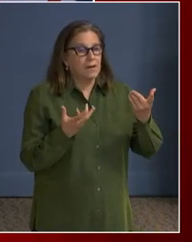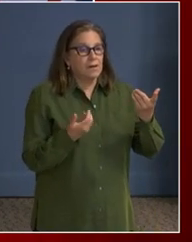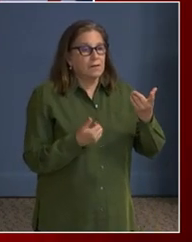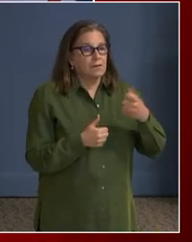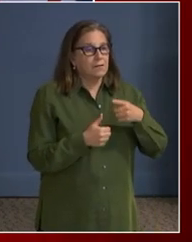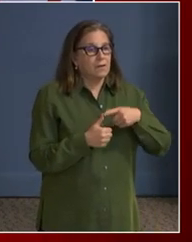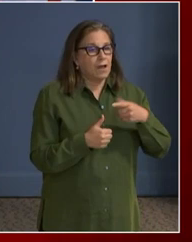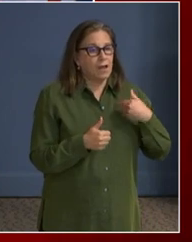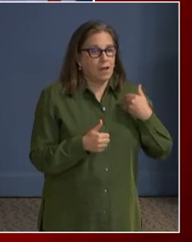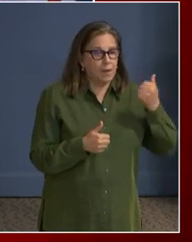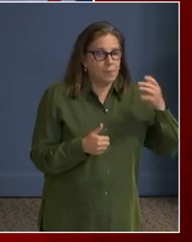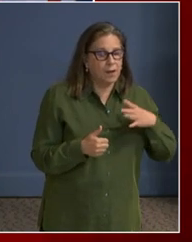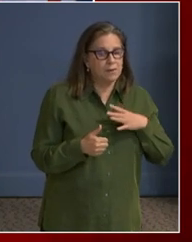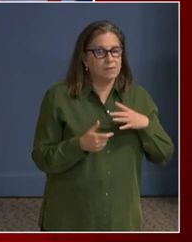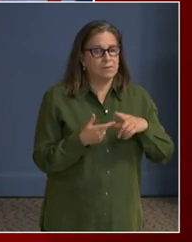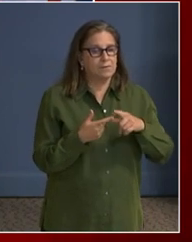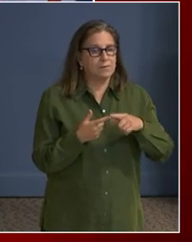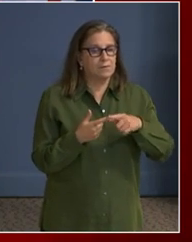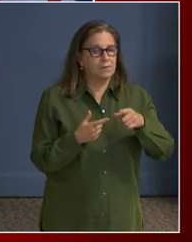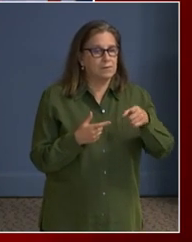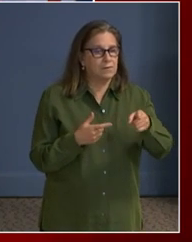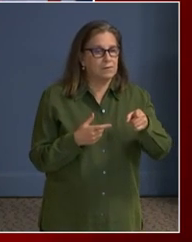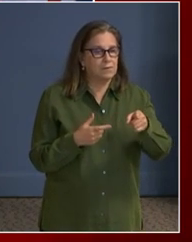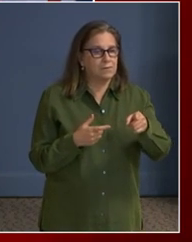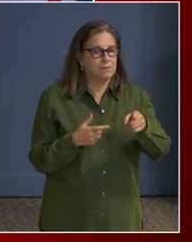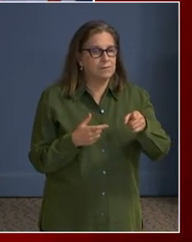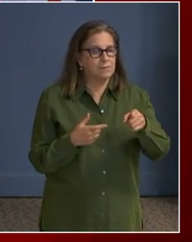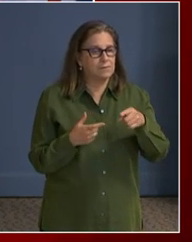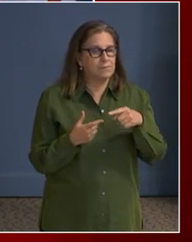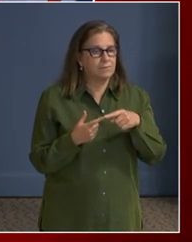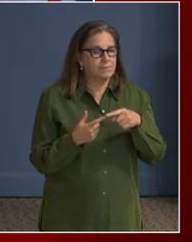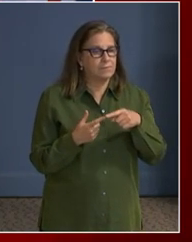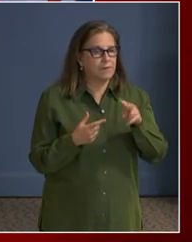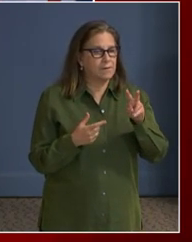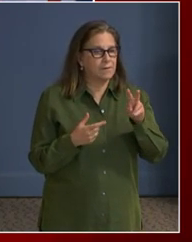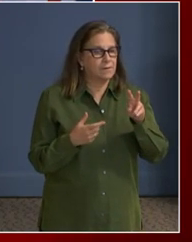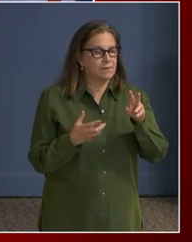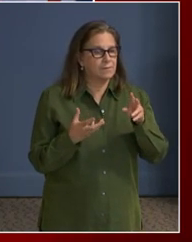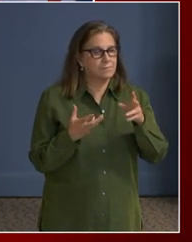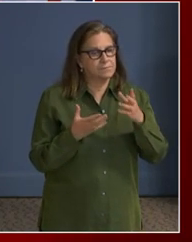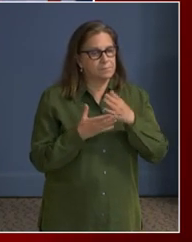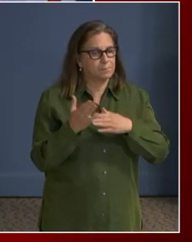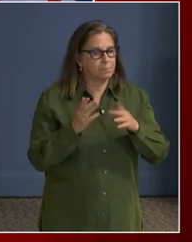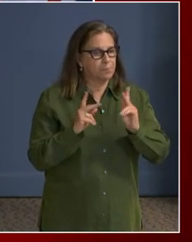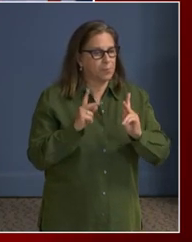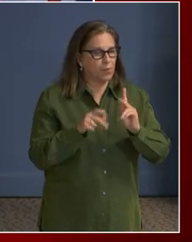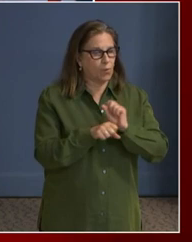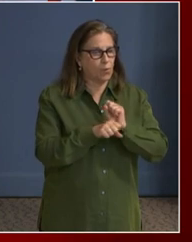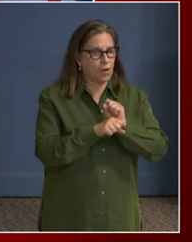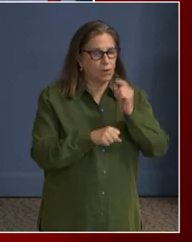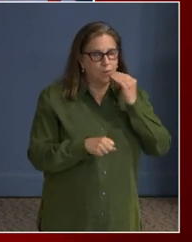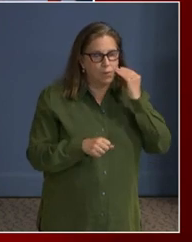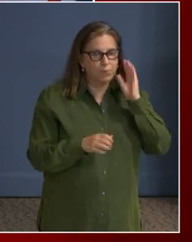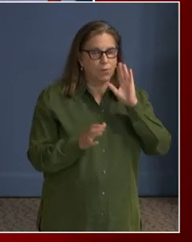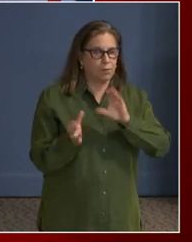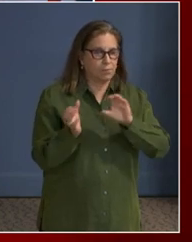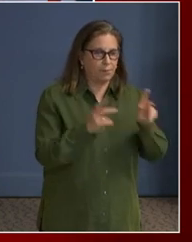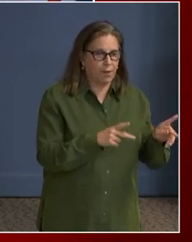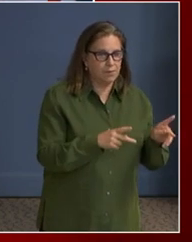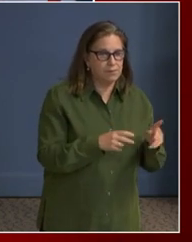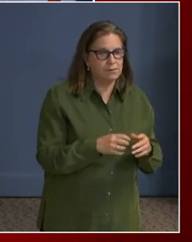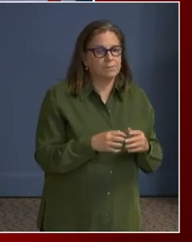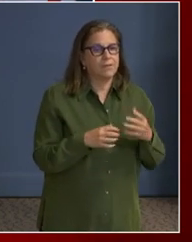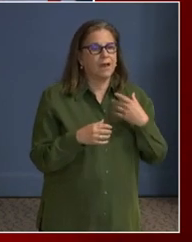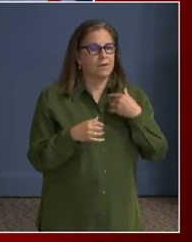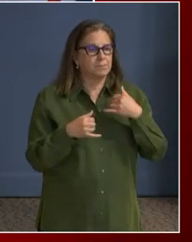virtual employment opportunities for the very individuals that the mayor is talking about. So we stay committed to this work. Of course, it